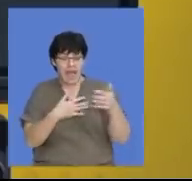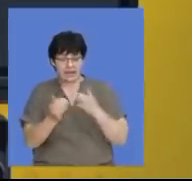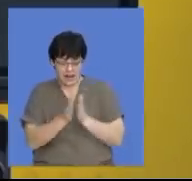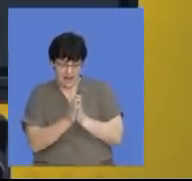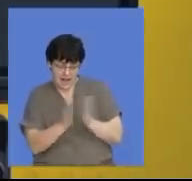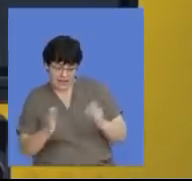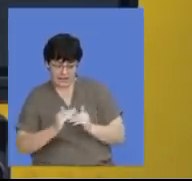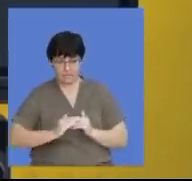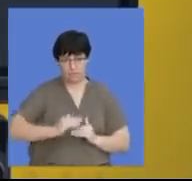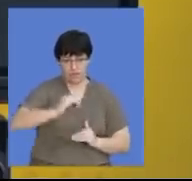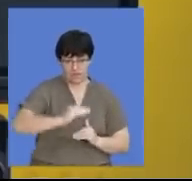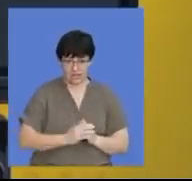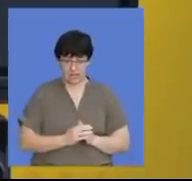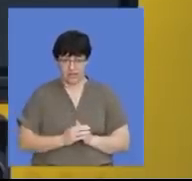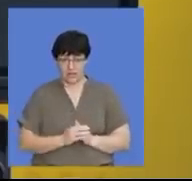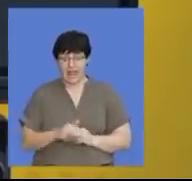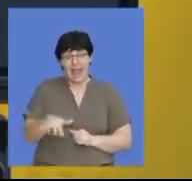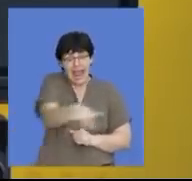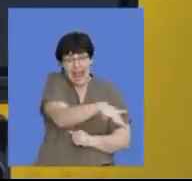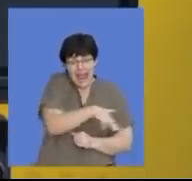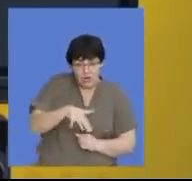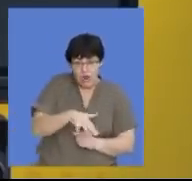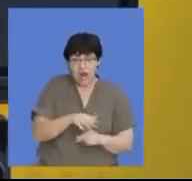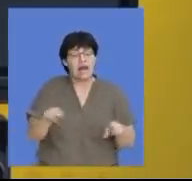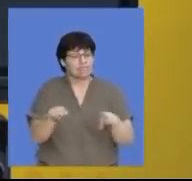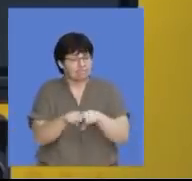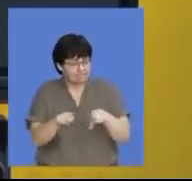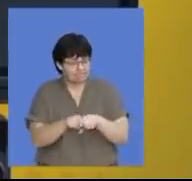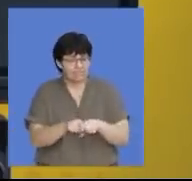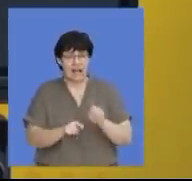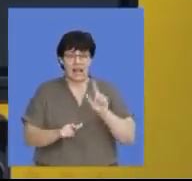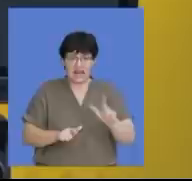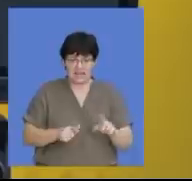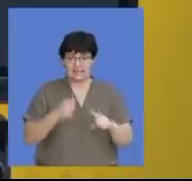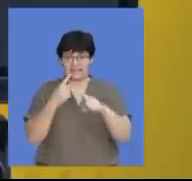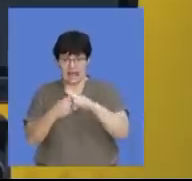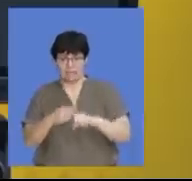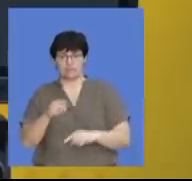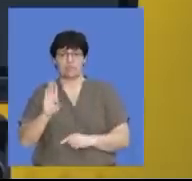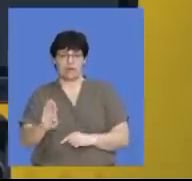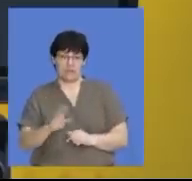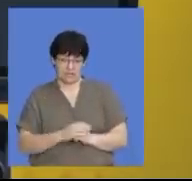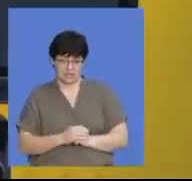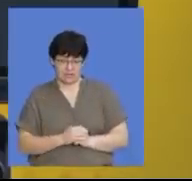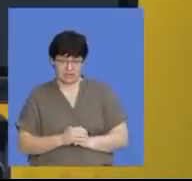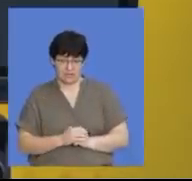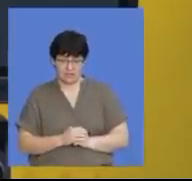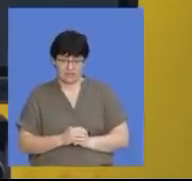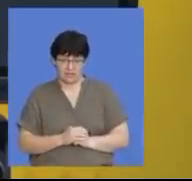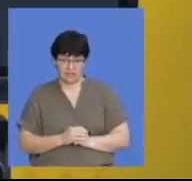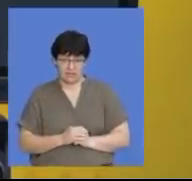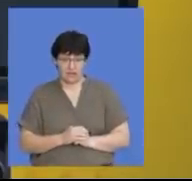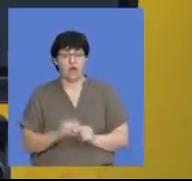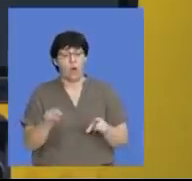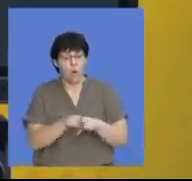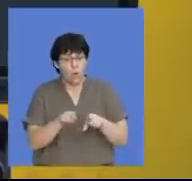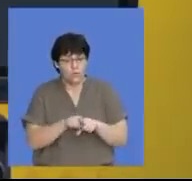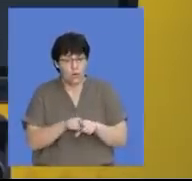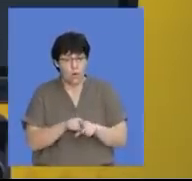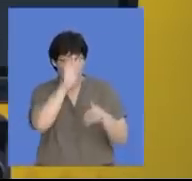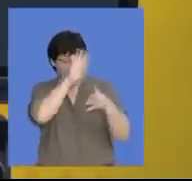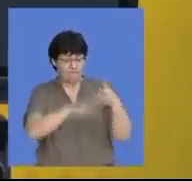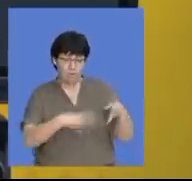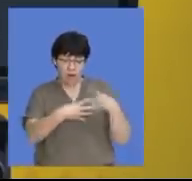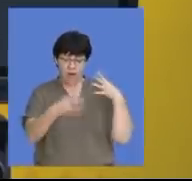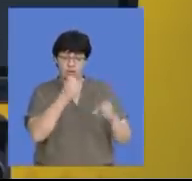length and breadth. Area is equal to length and breadth, length times breadth. What you will also note is that your formulas